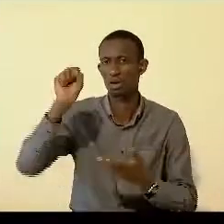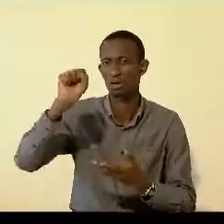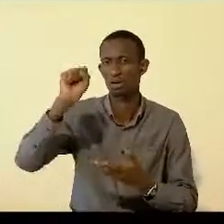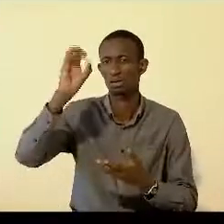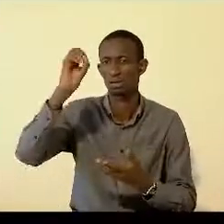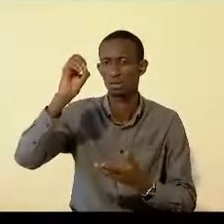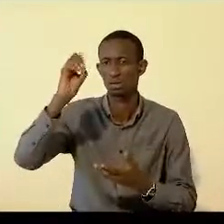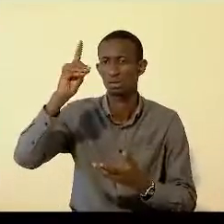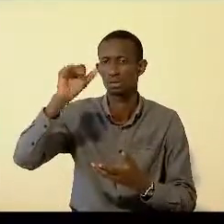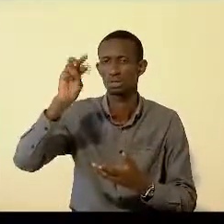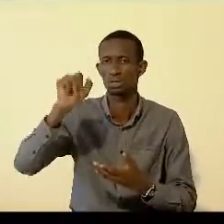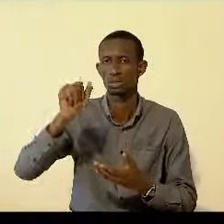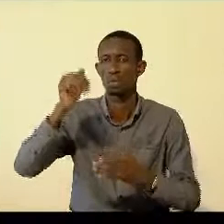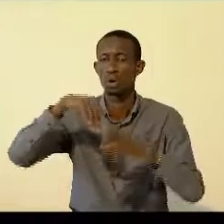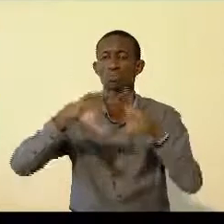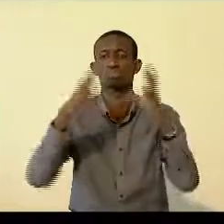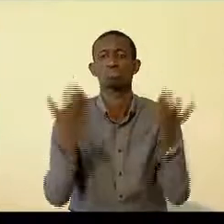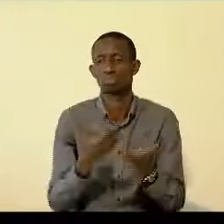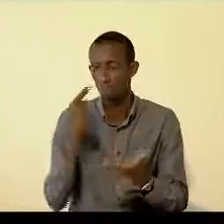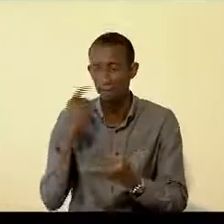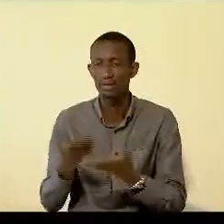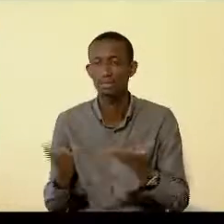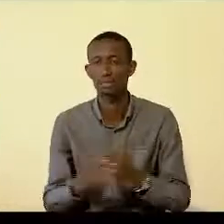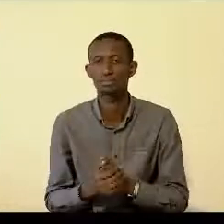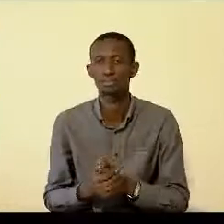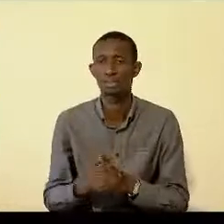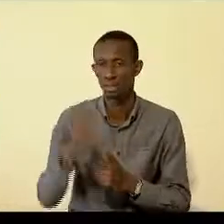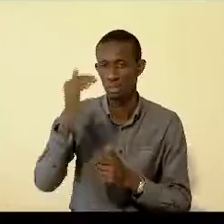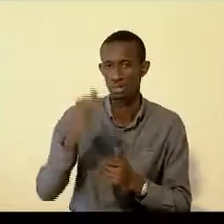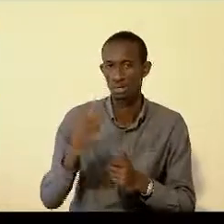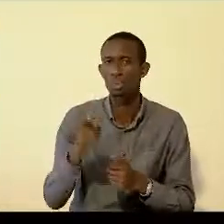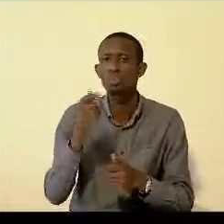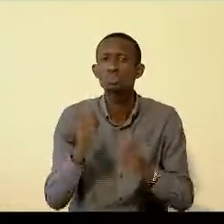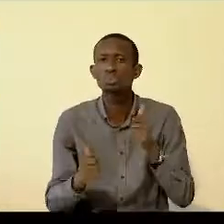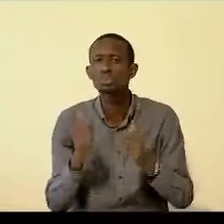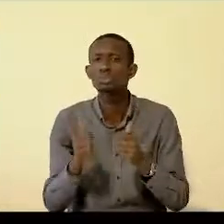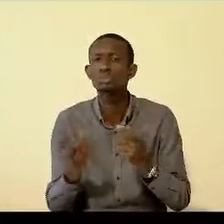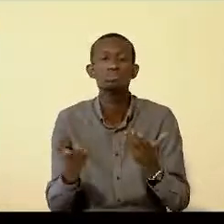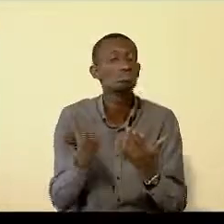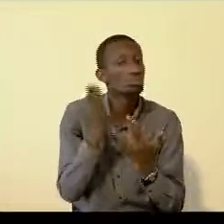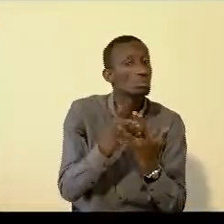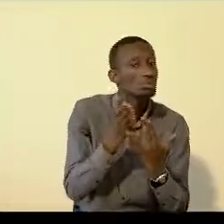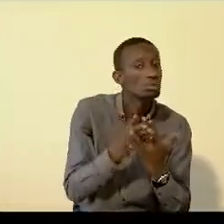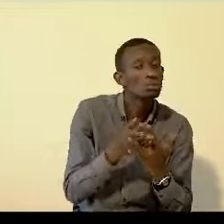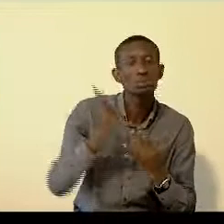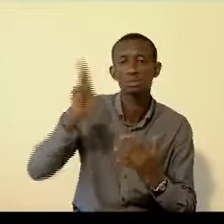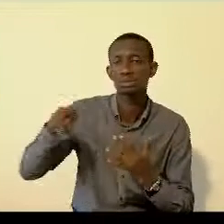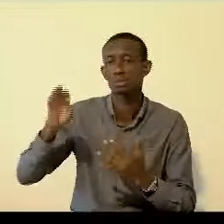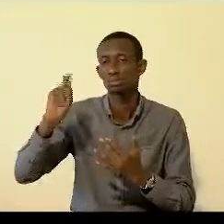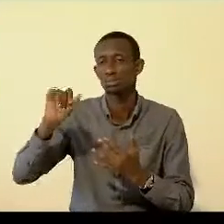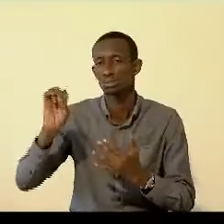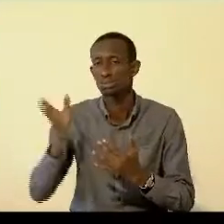State the main source of sodium in nature. And next, which one between potassium